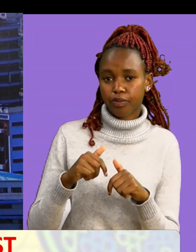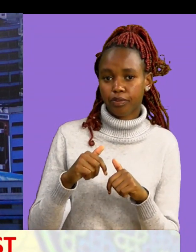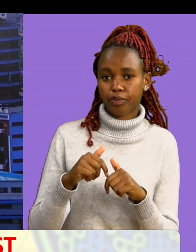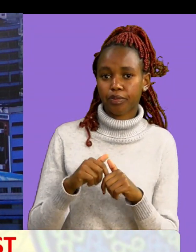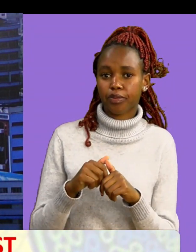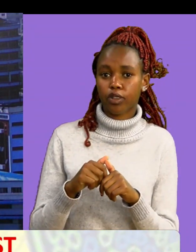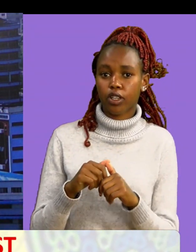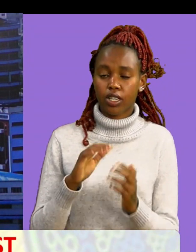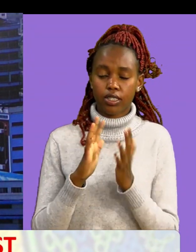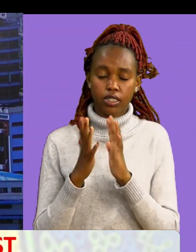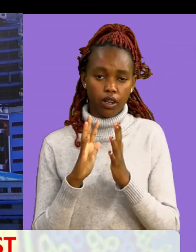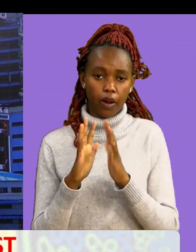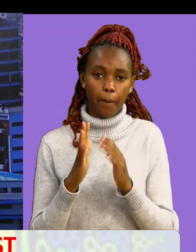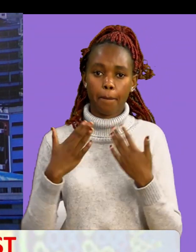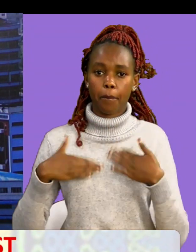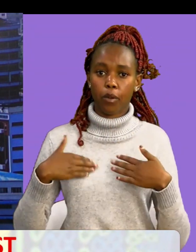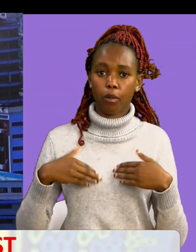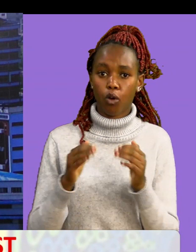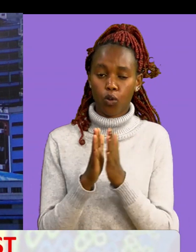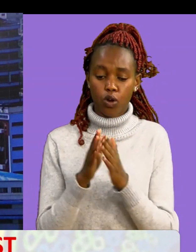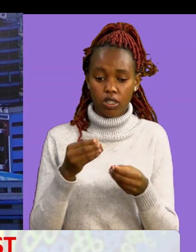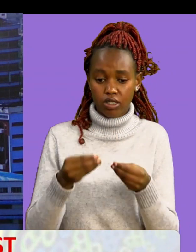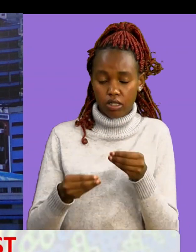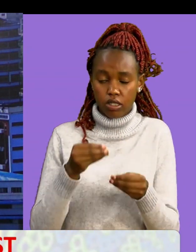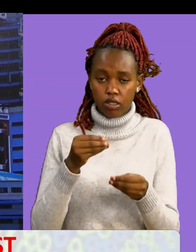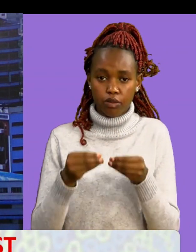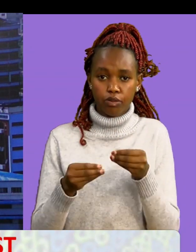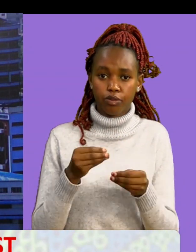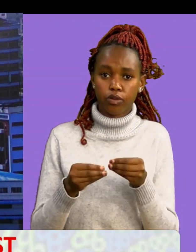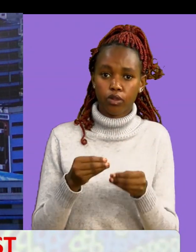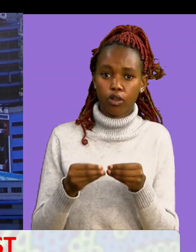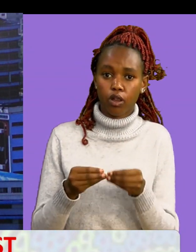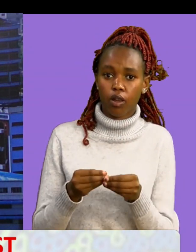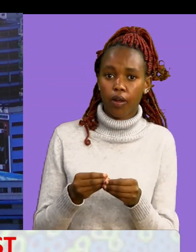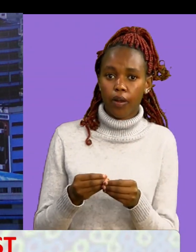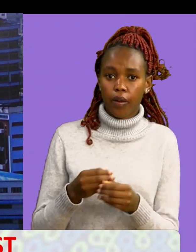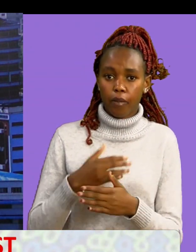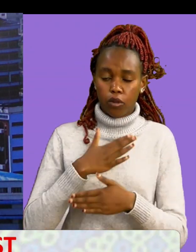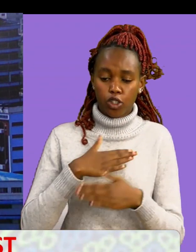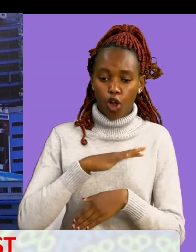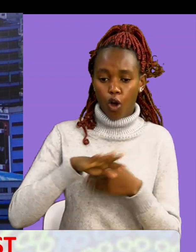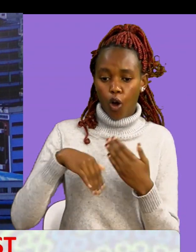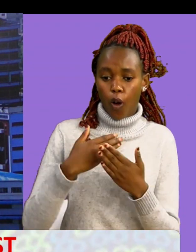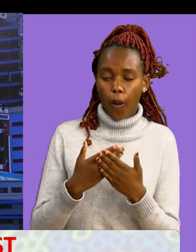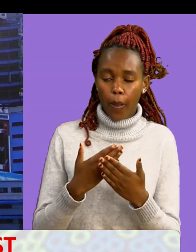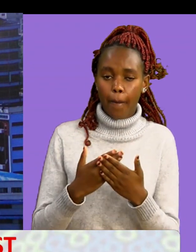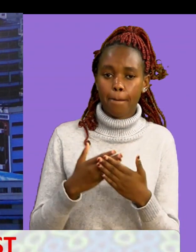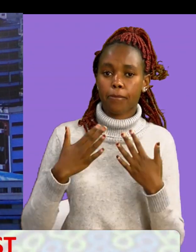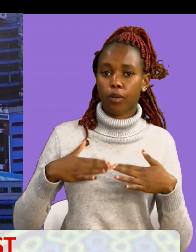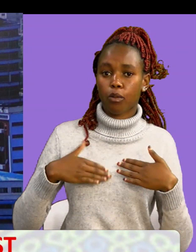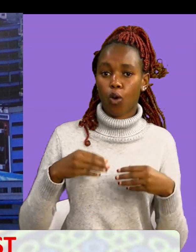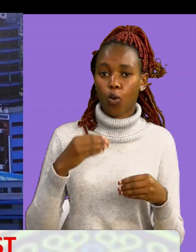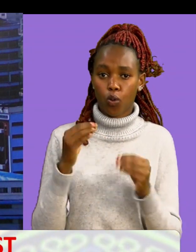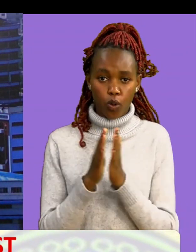with Disability. First of all, I want to recognize all persons with disability pale nje. And I'm going to celebrate you, we salute